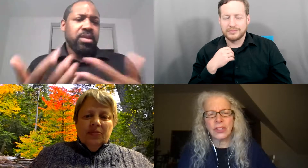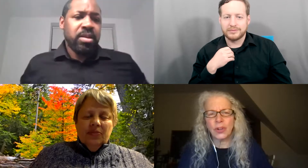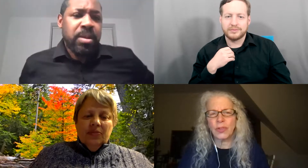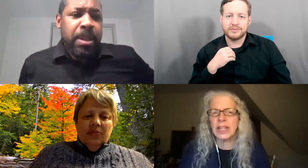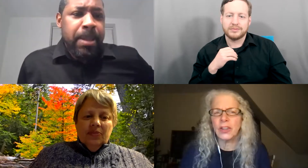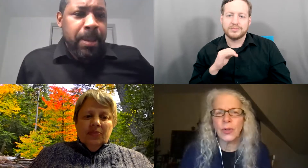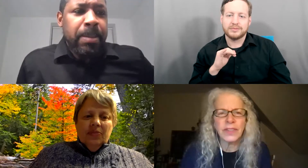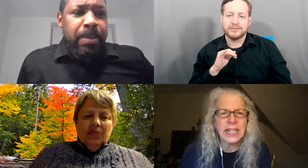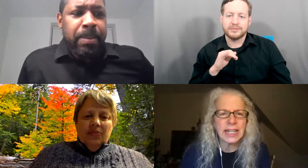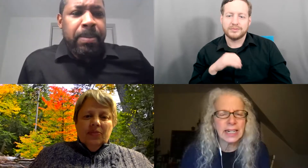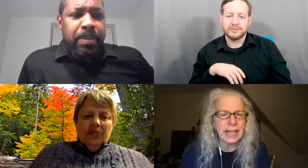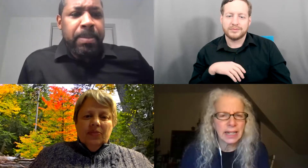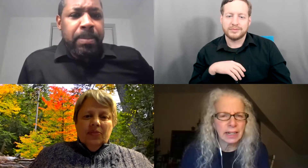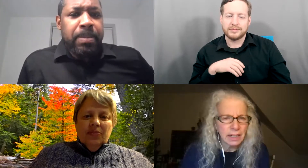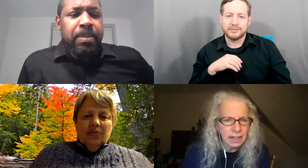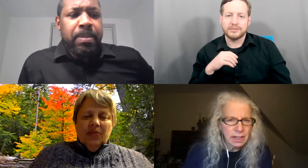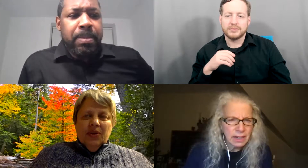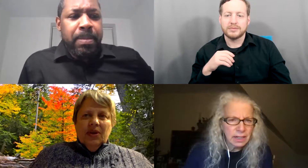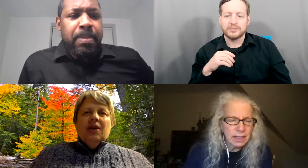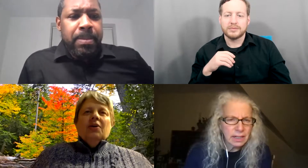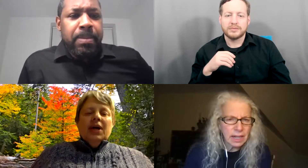I don't think you have to take it again.